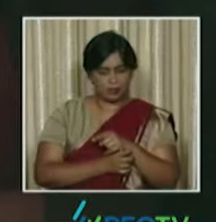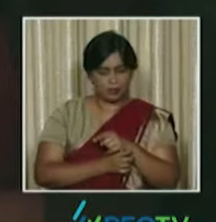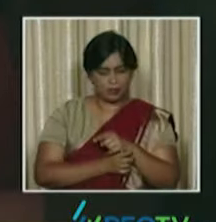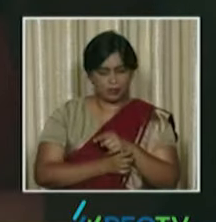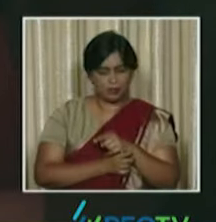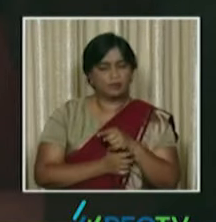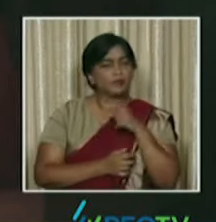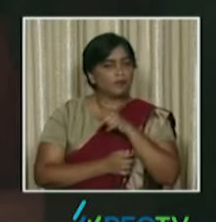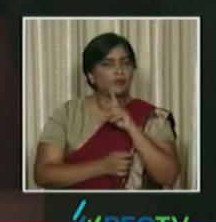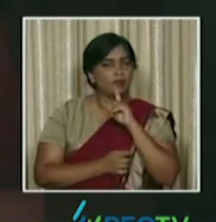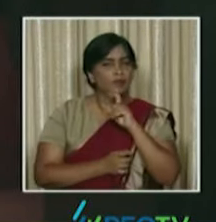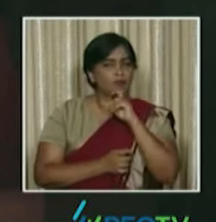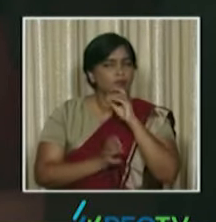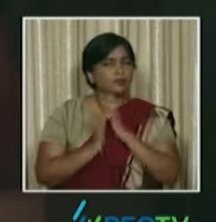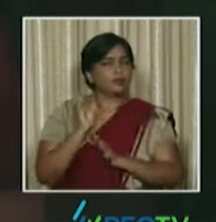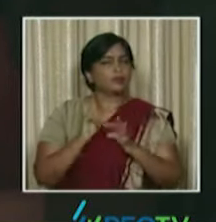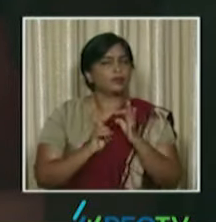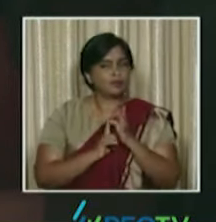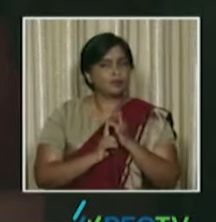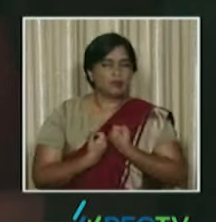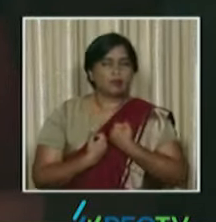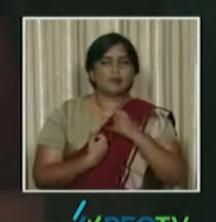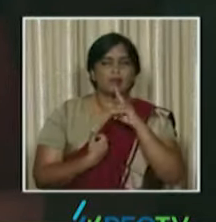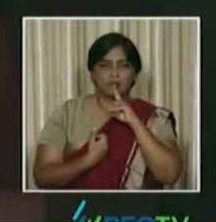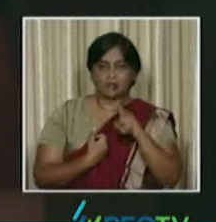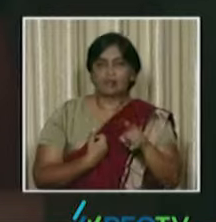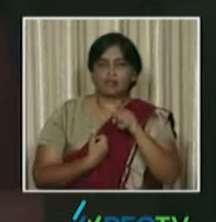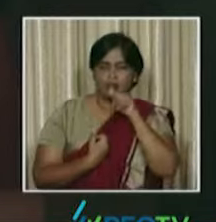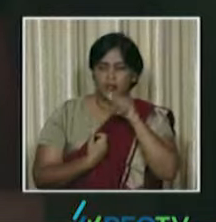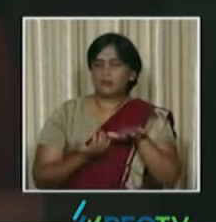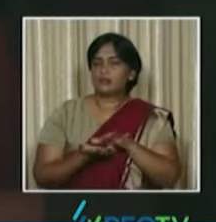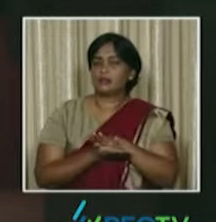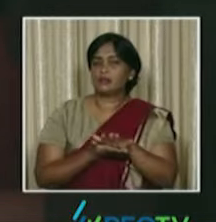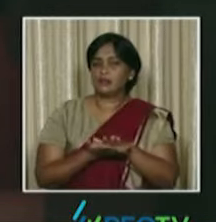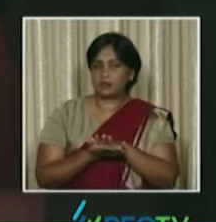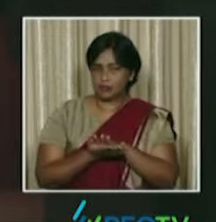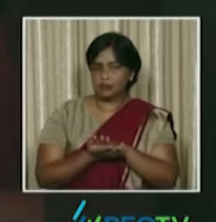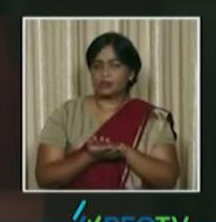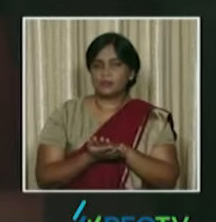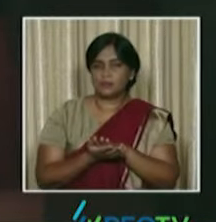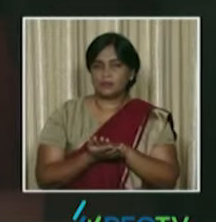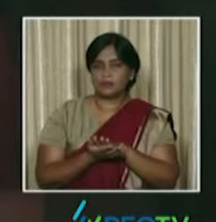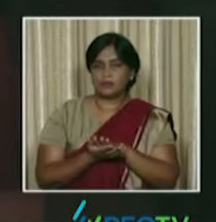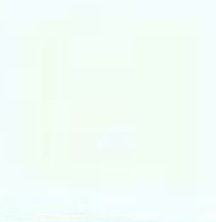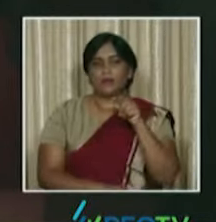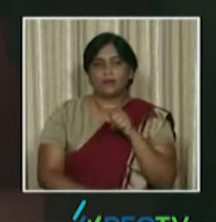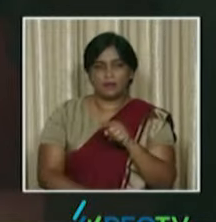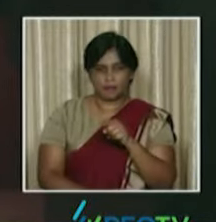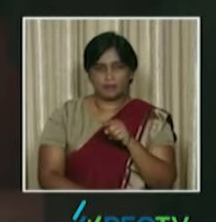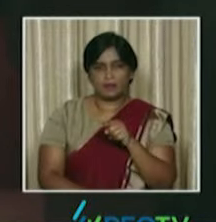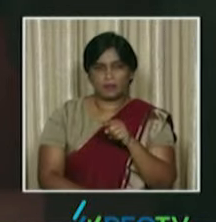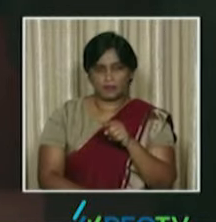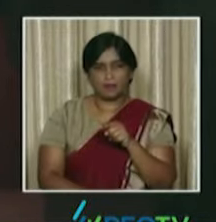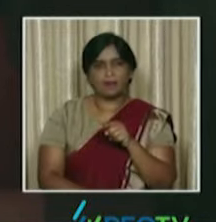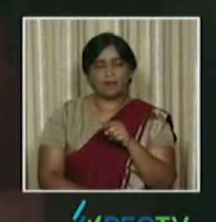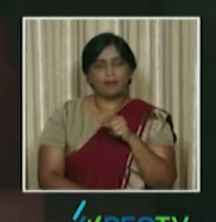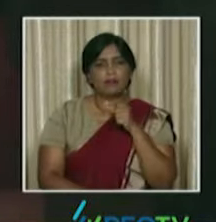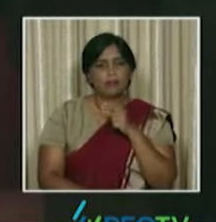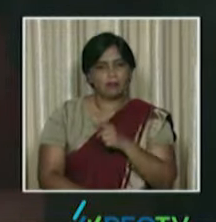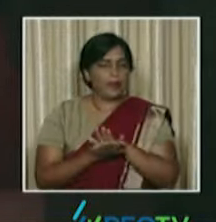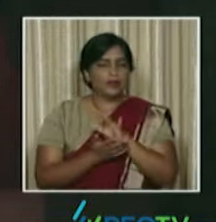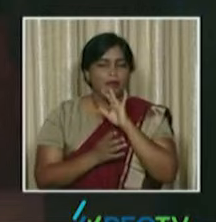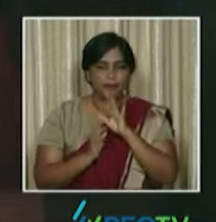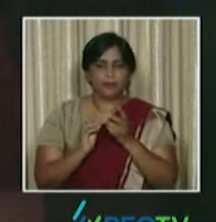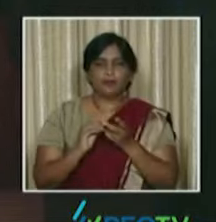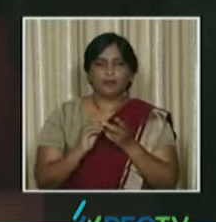tiyenawa ekenne adhikarana amatathumaage paapochcharanen bohoma pahadiliwa ahmena obathumaage prakashe ehenatha obathumaage